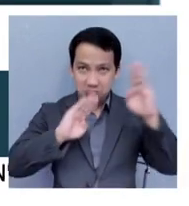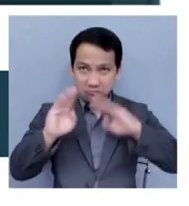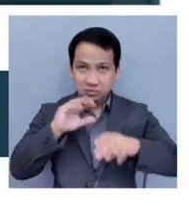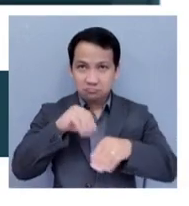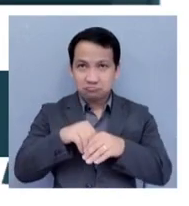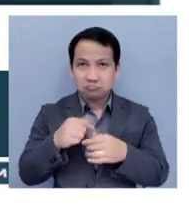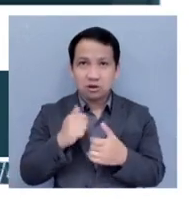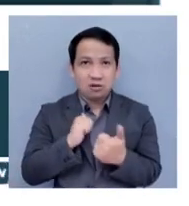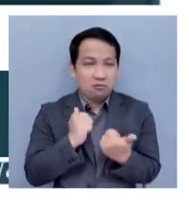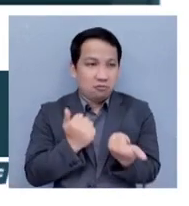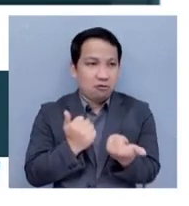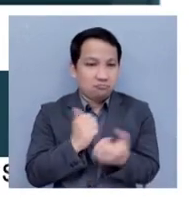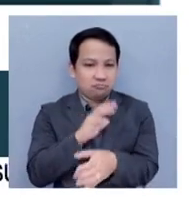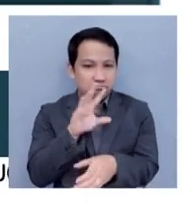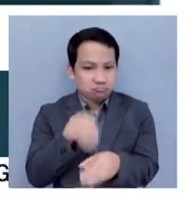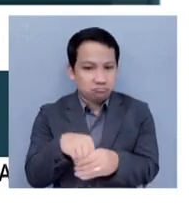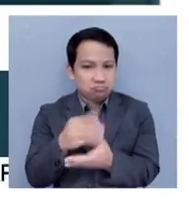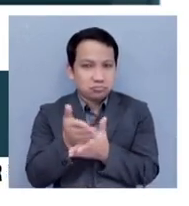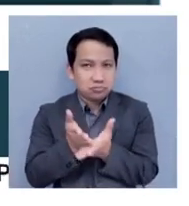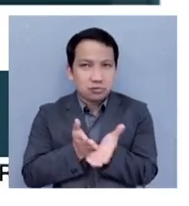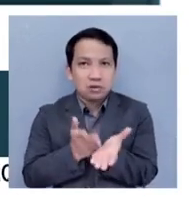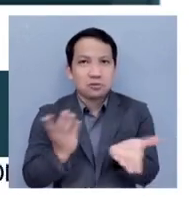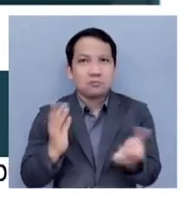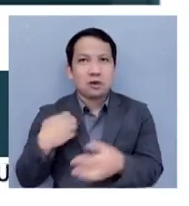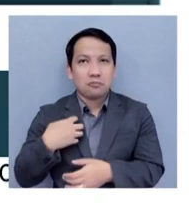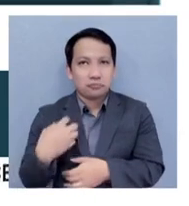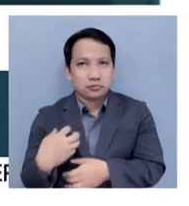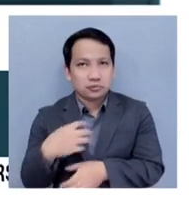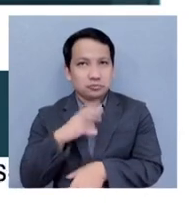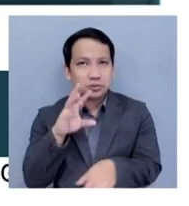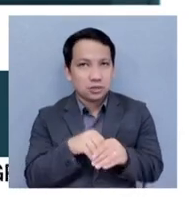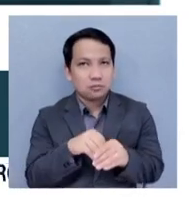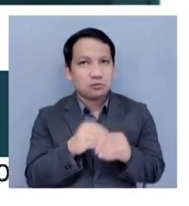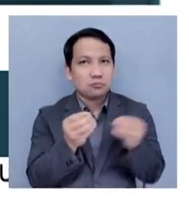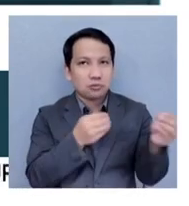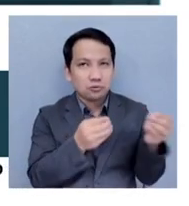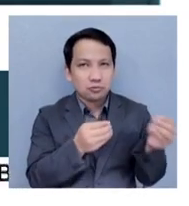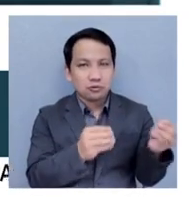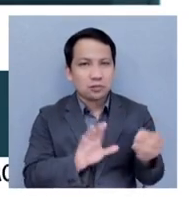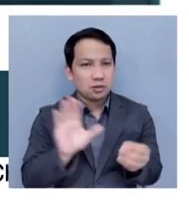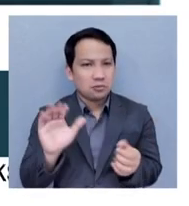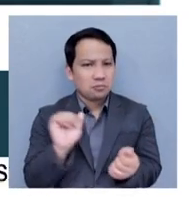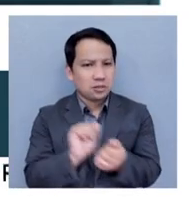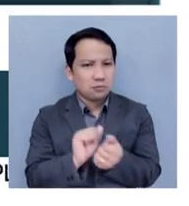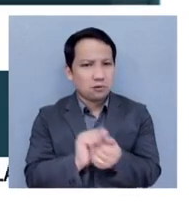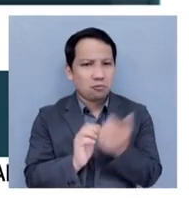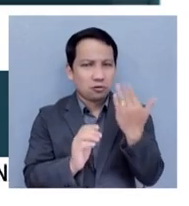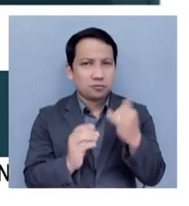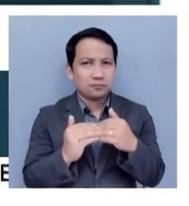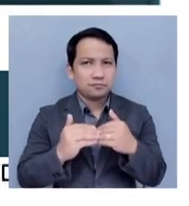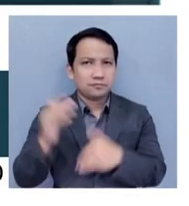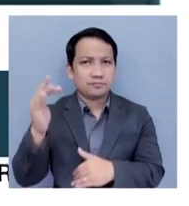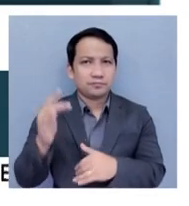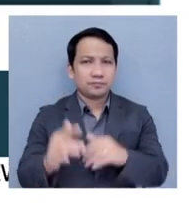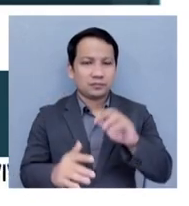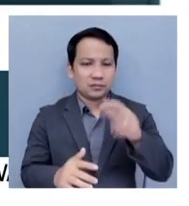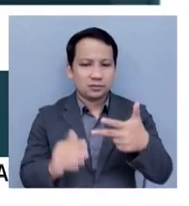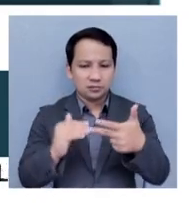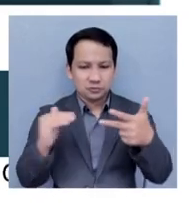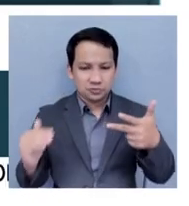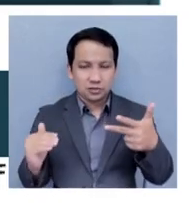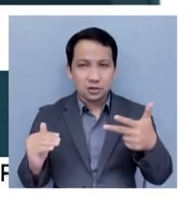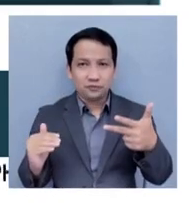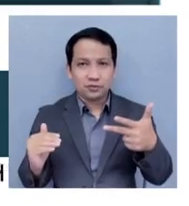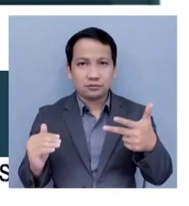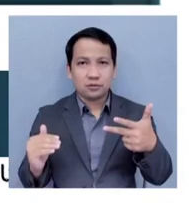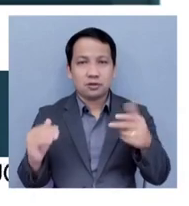as how involved some of our law enforcers are in the operation. You're saying umabot na sa third level